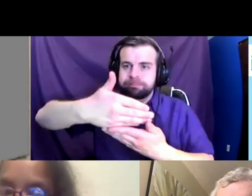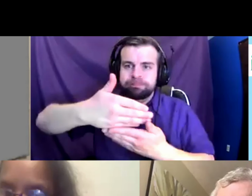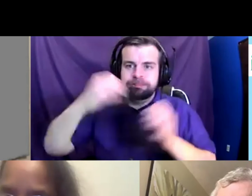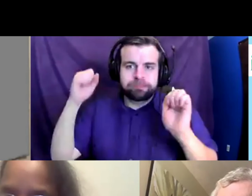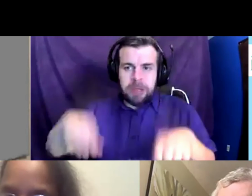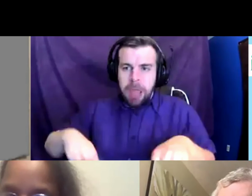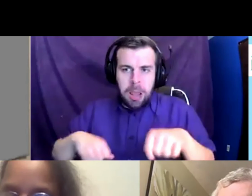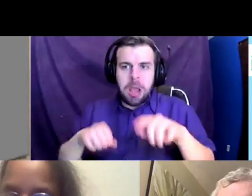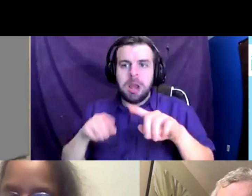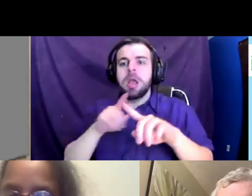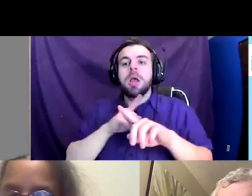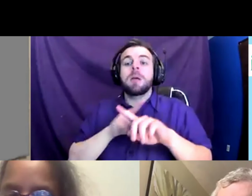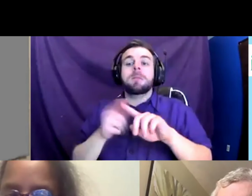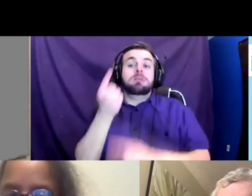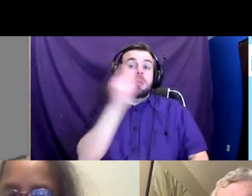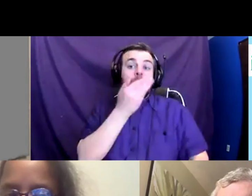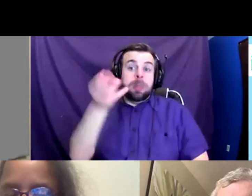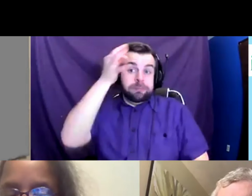one thing that